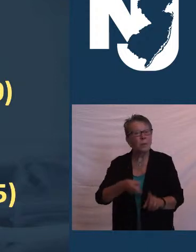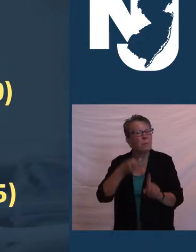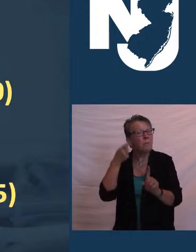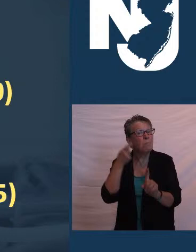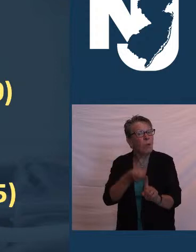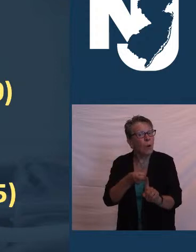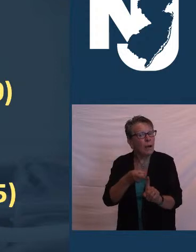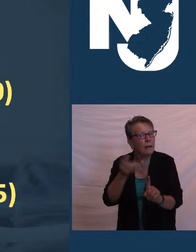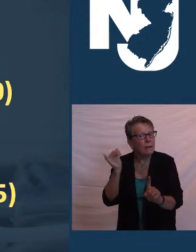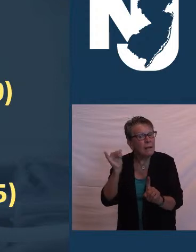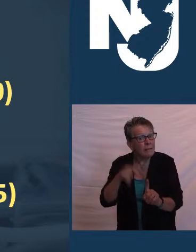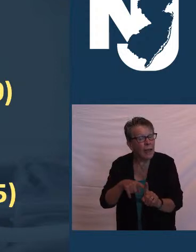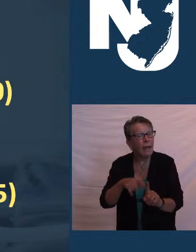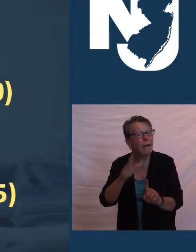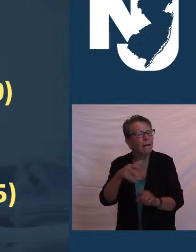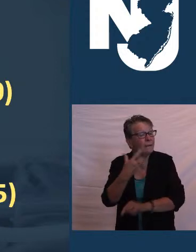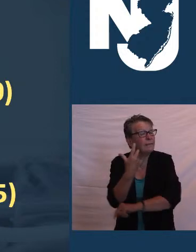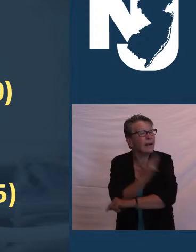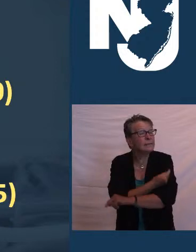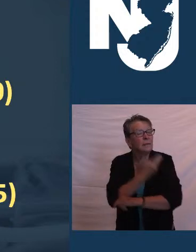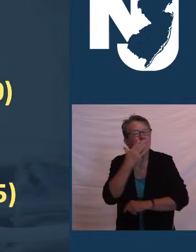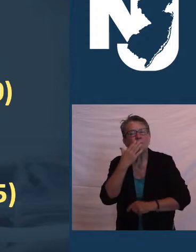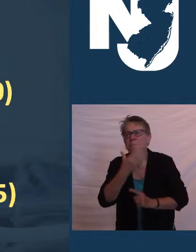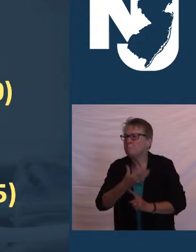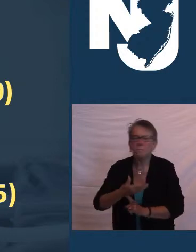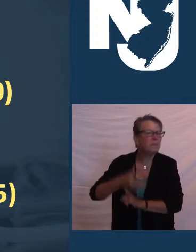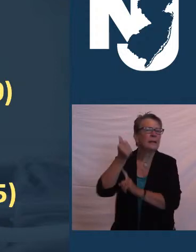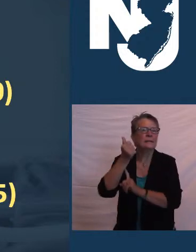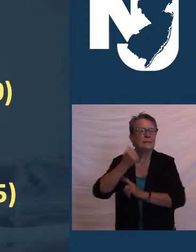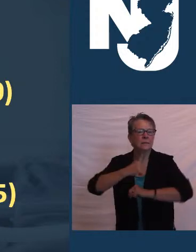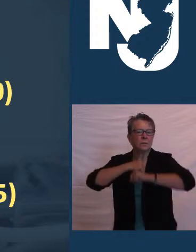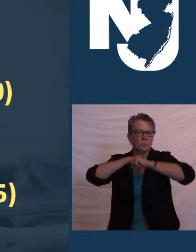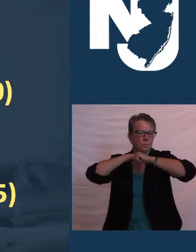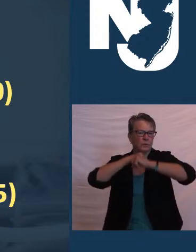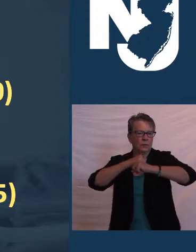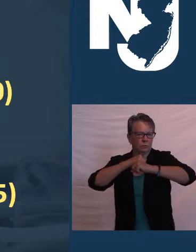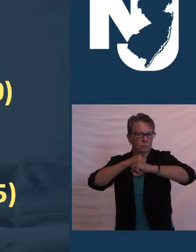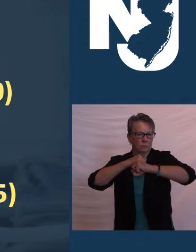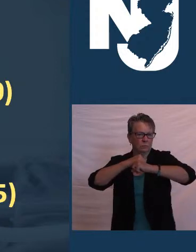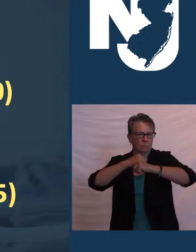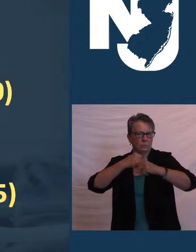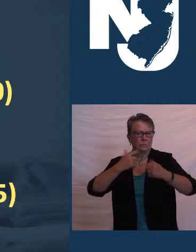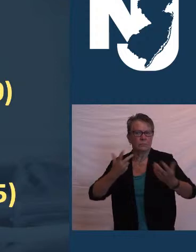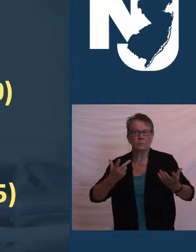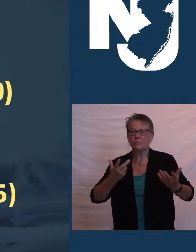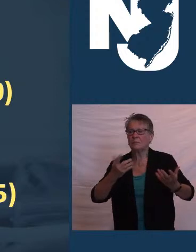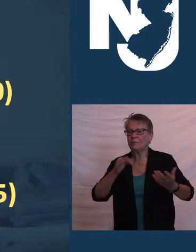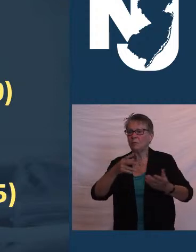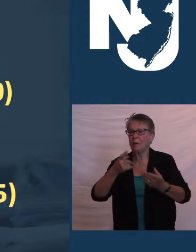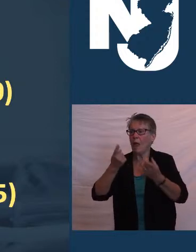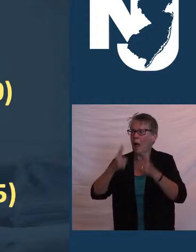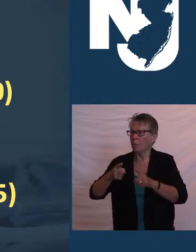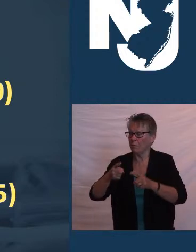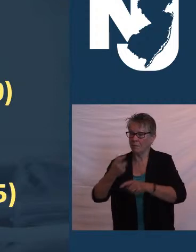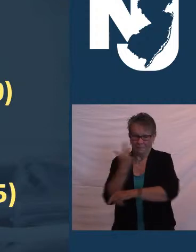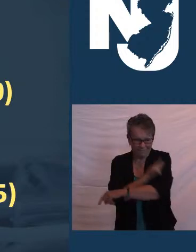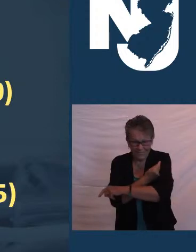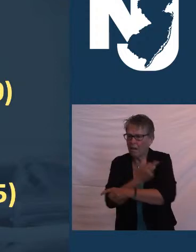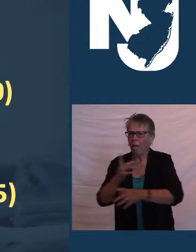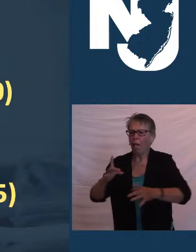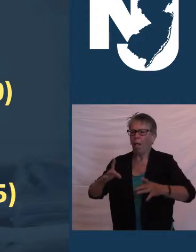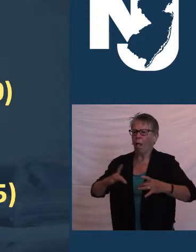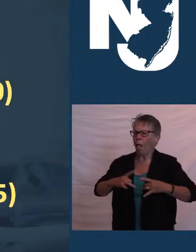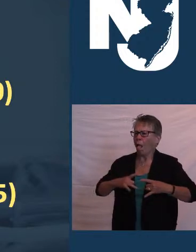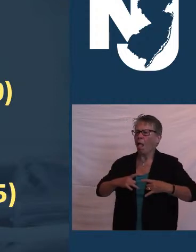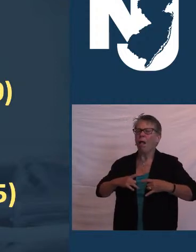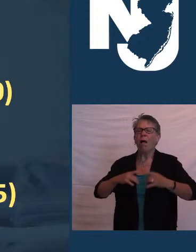far less likely to develop a case of COVID that would land you in the hospital or, please God, no, in the morgue. So to everyone who has